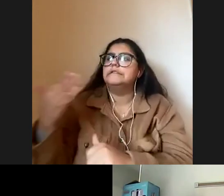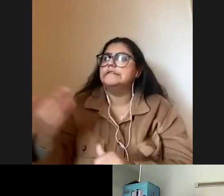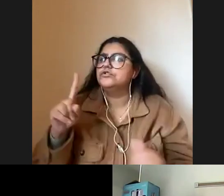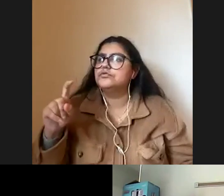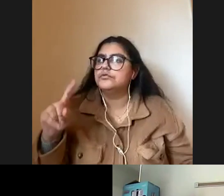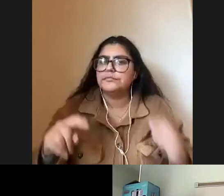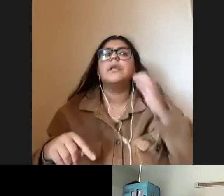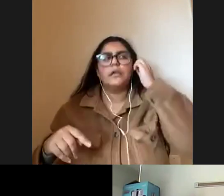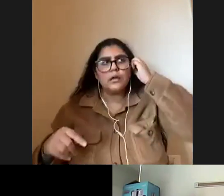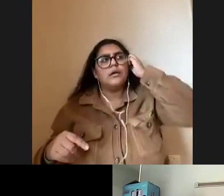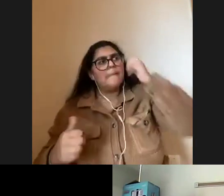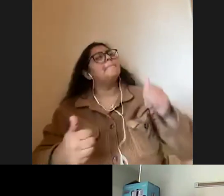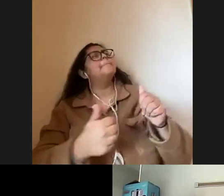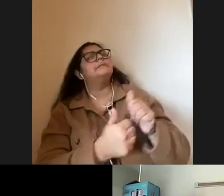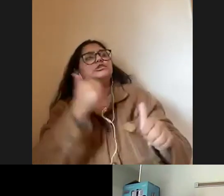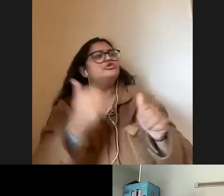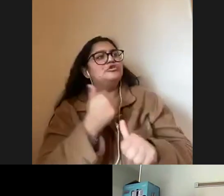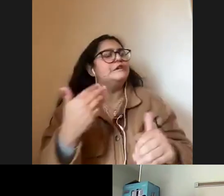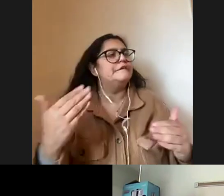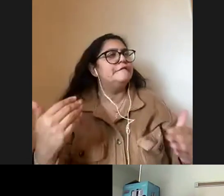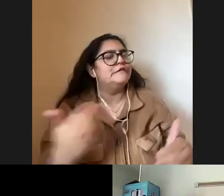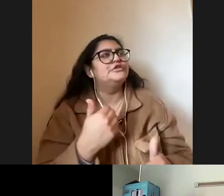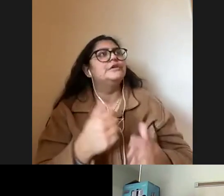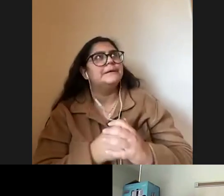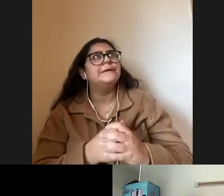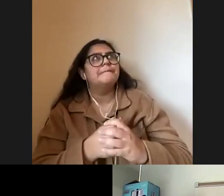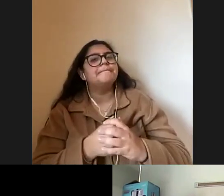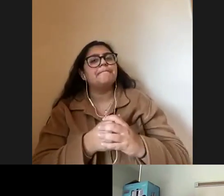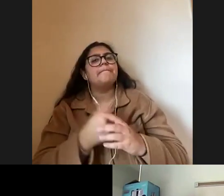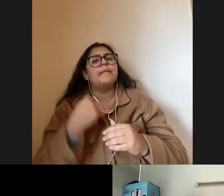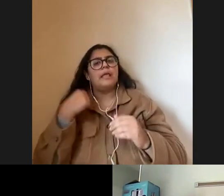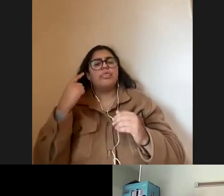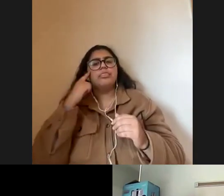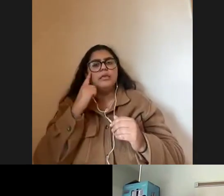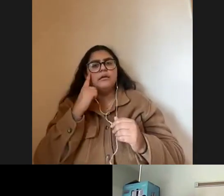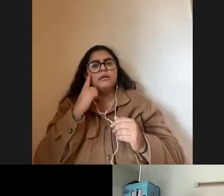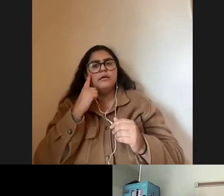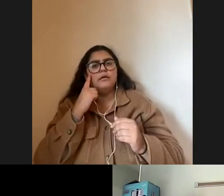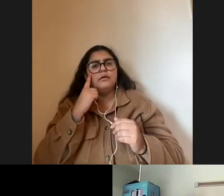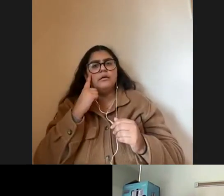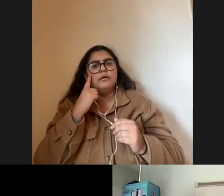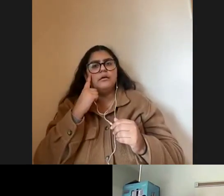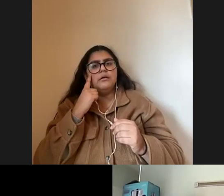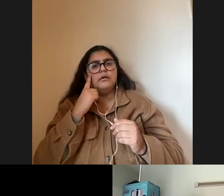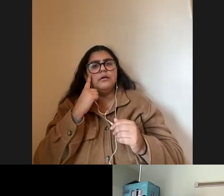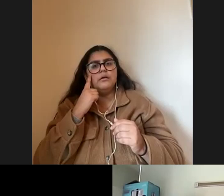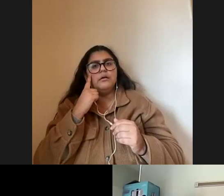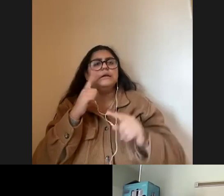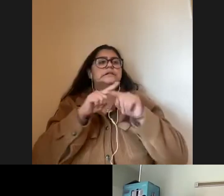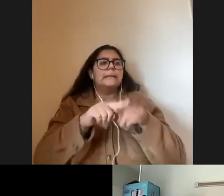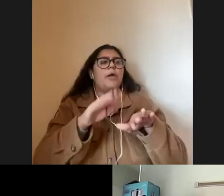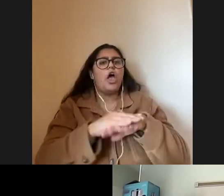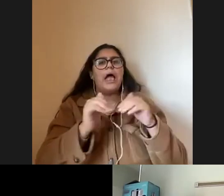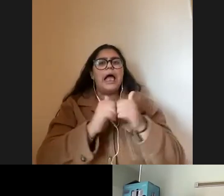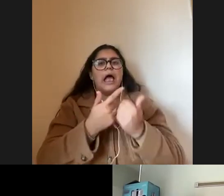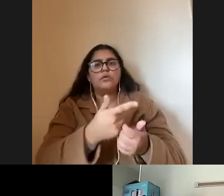What is the most dangerous fish? The fish you're not expecting. No. I think it all depends on like how you'd imagine